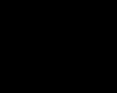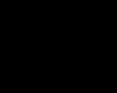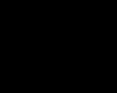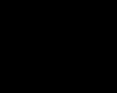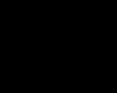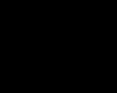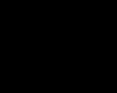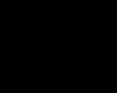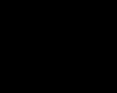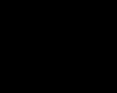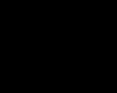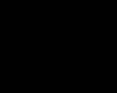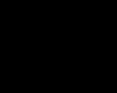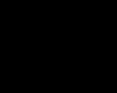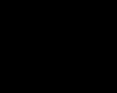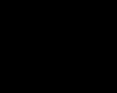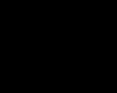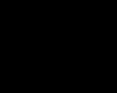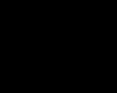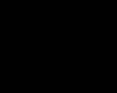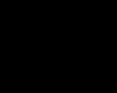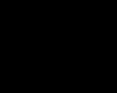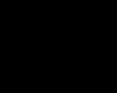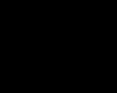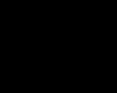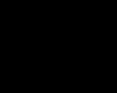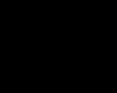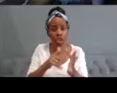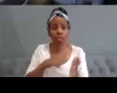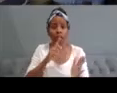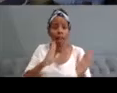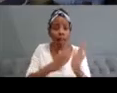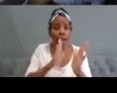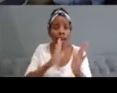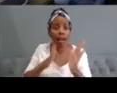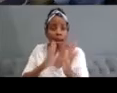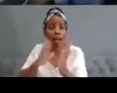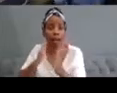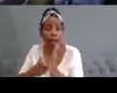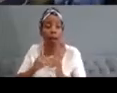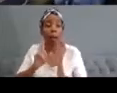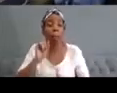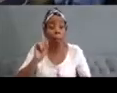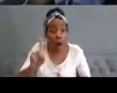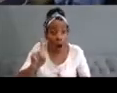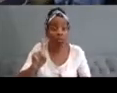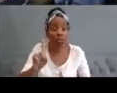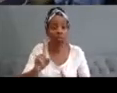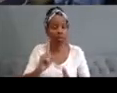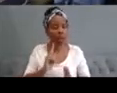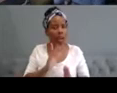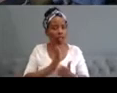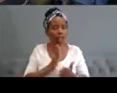about neurological difference however it is important to try to use language language as